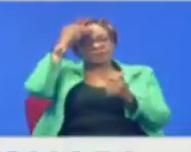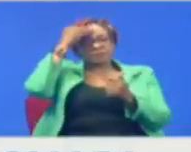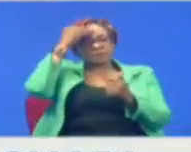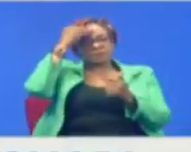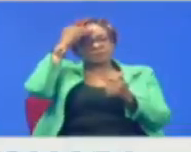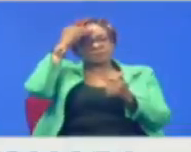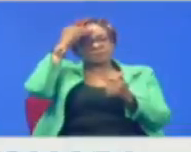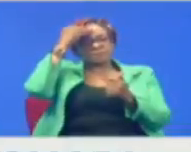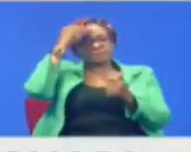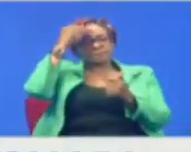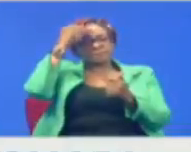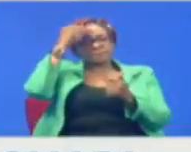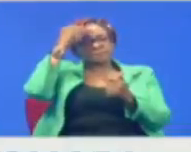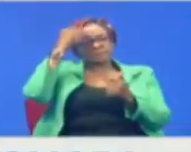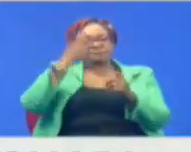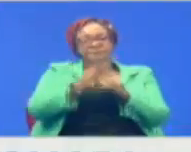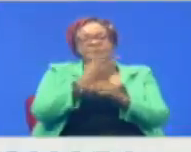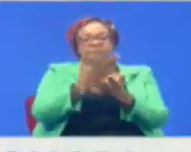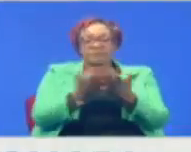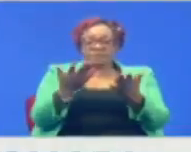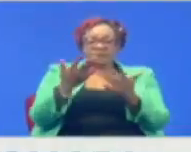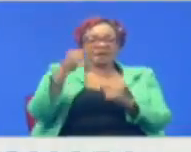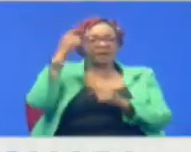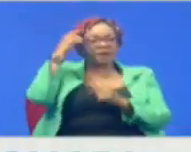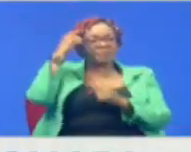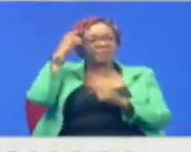in. And I remember